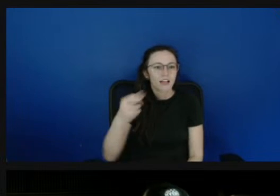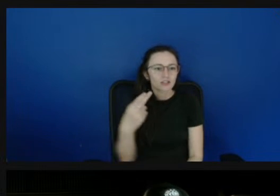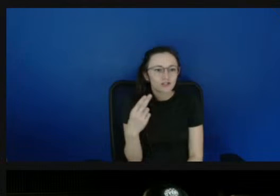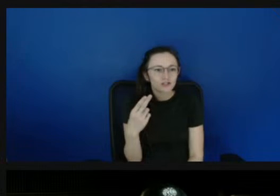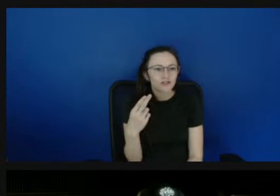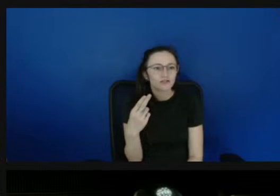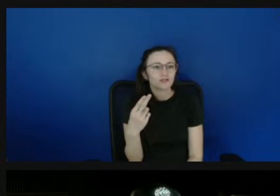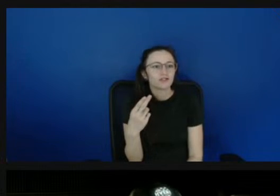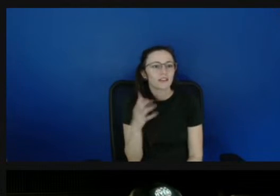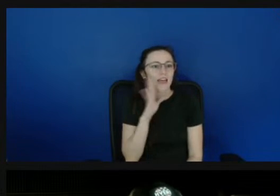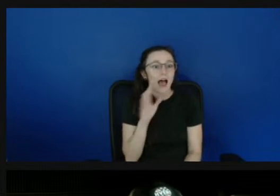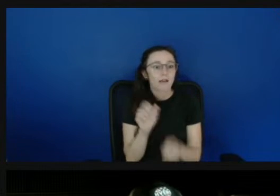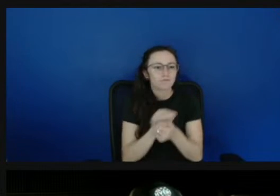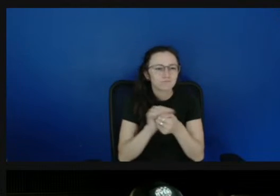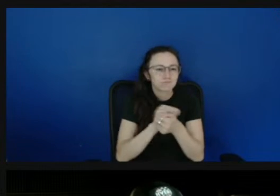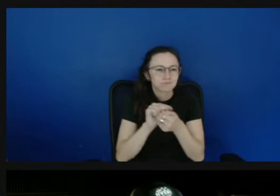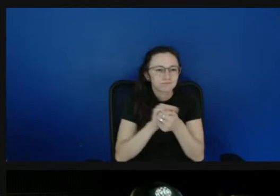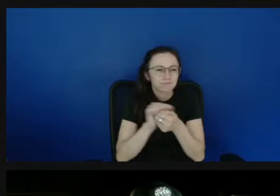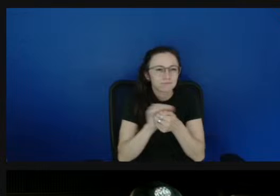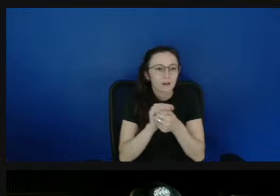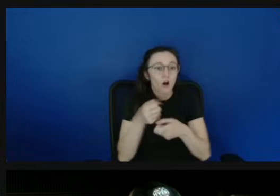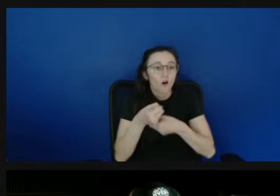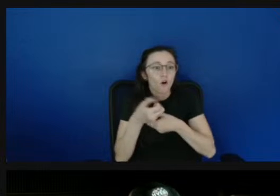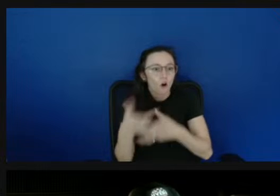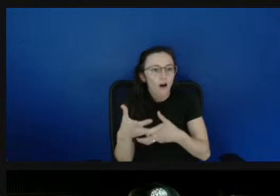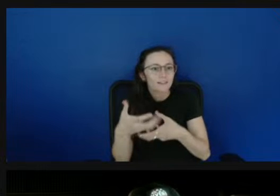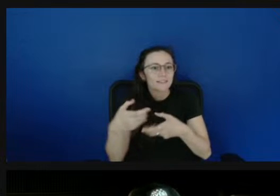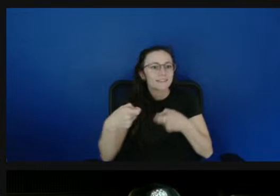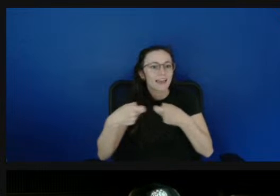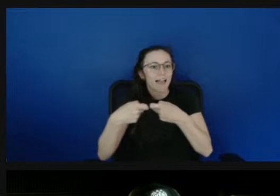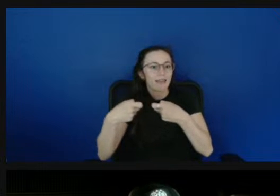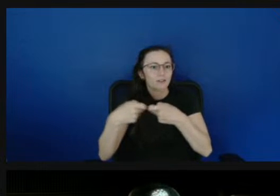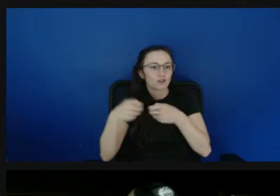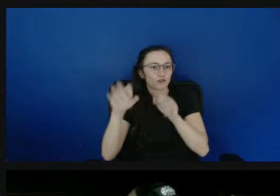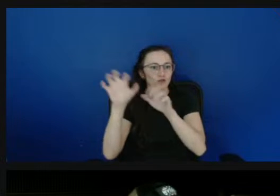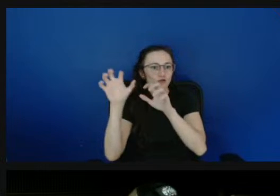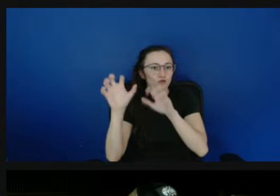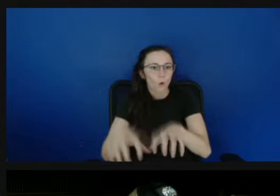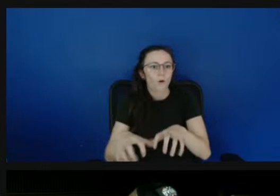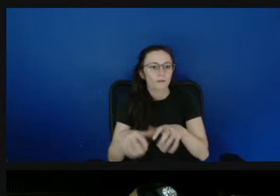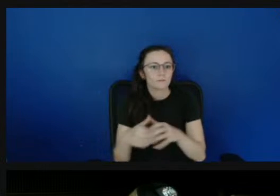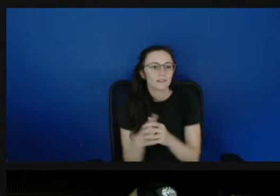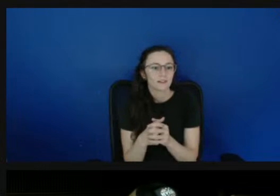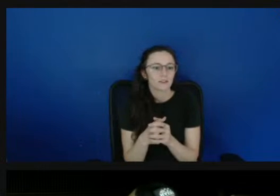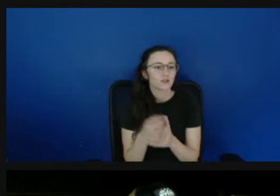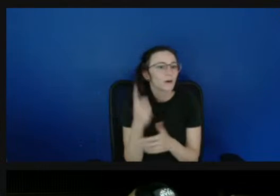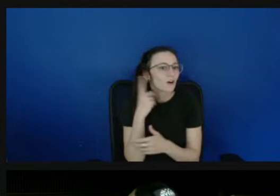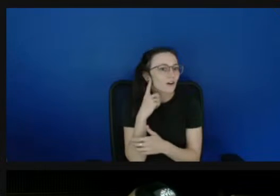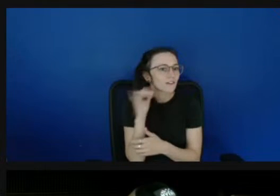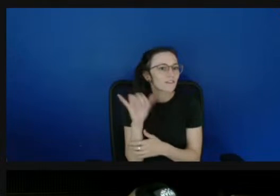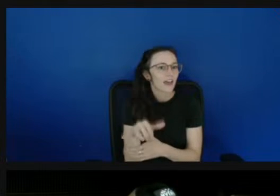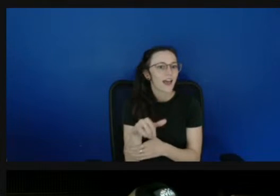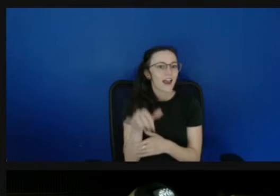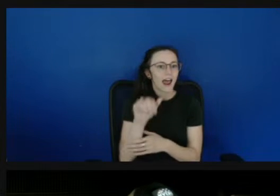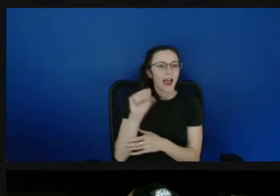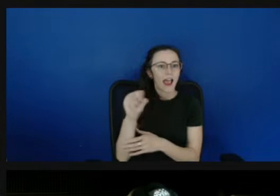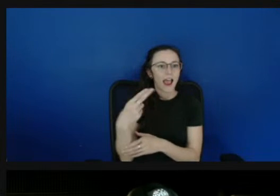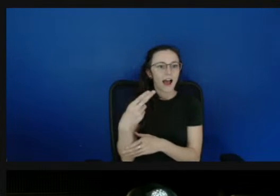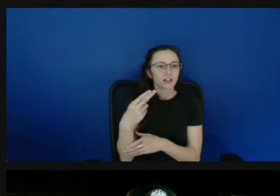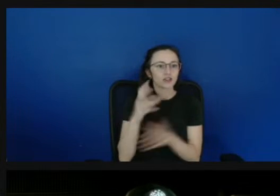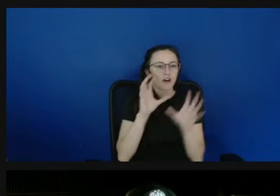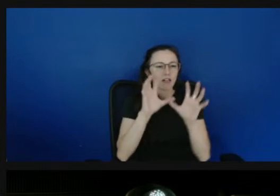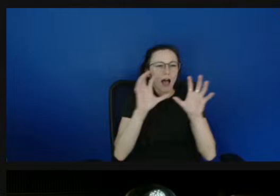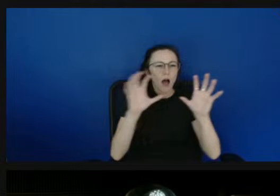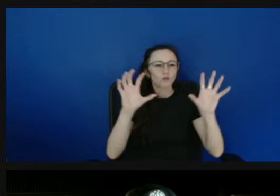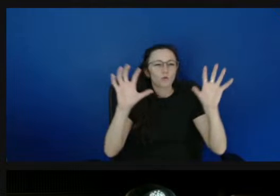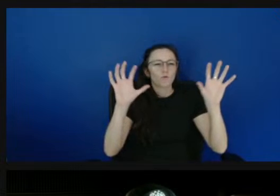those electrical storms. So we heard reports of that ash cloud rising up, hitting the trade winds, going to the